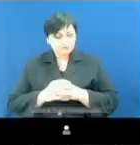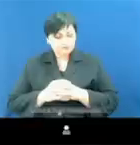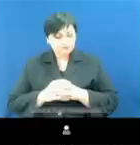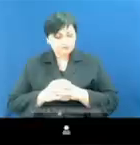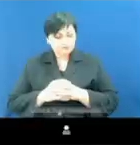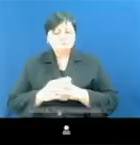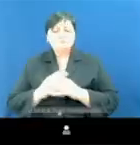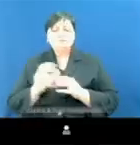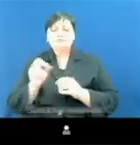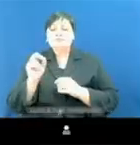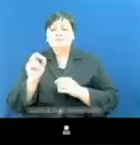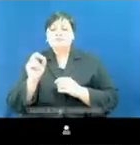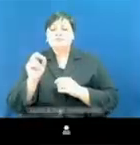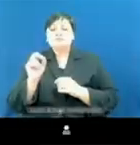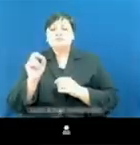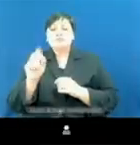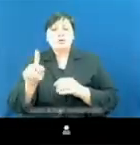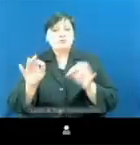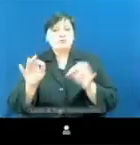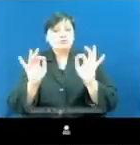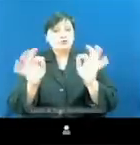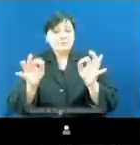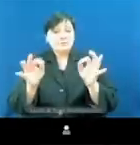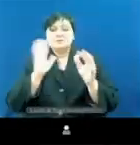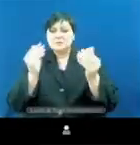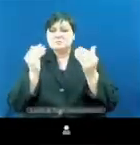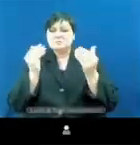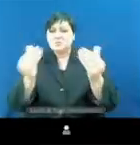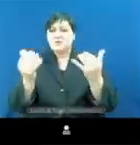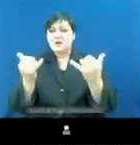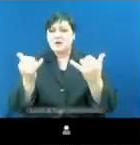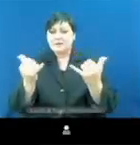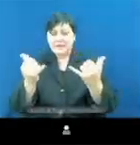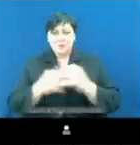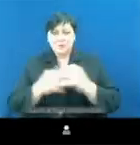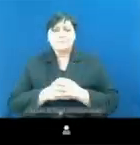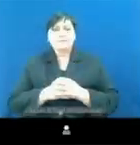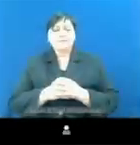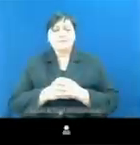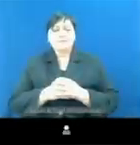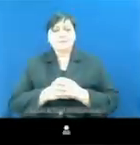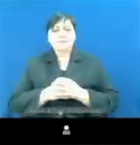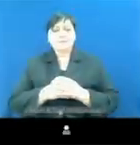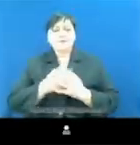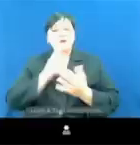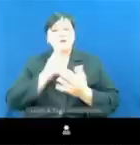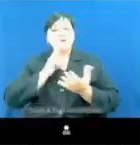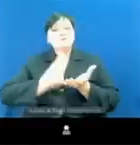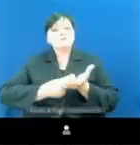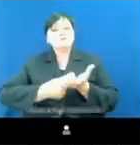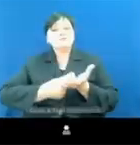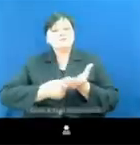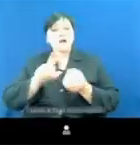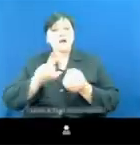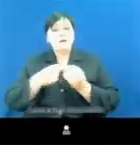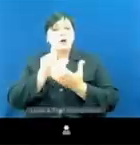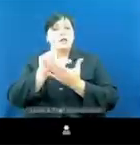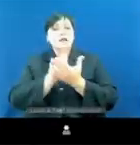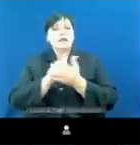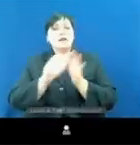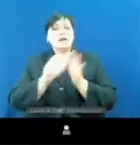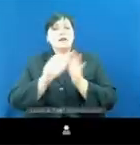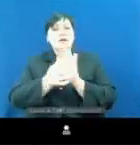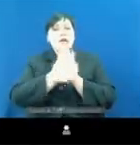Okay, great. So we're going to move on now to talk about the legal interpreting competency domains.